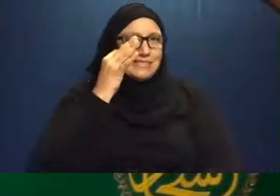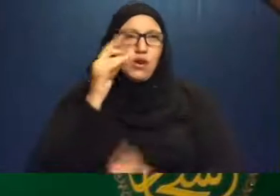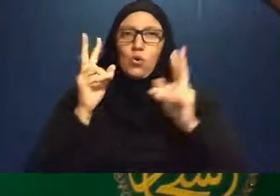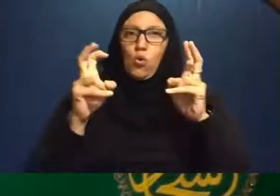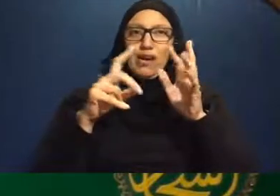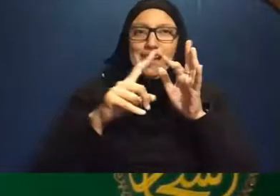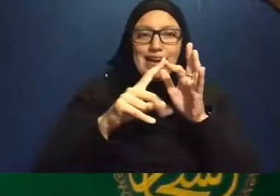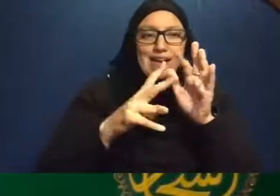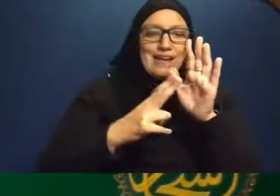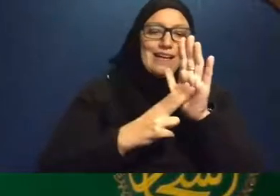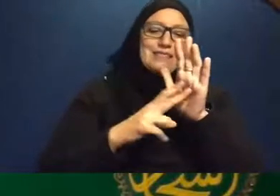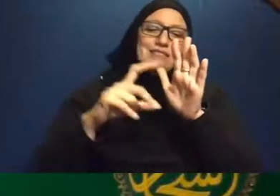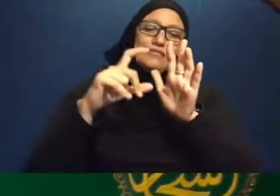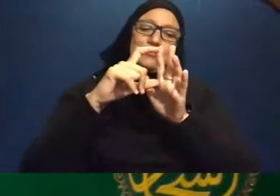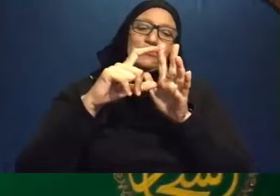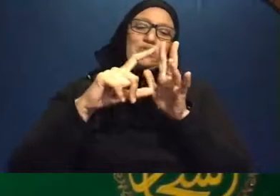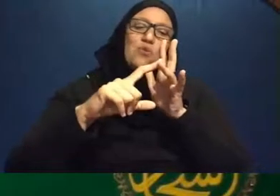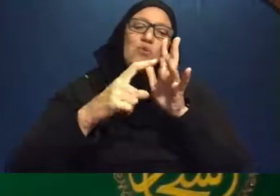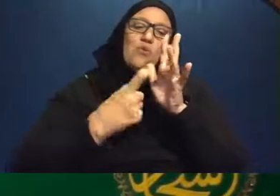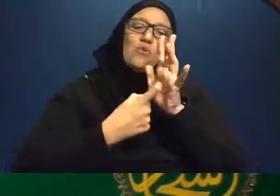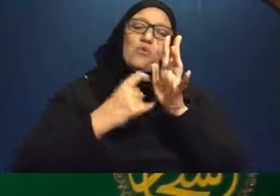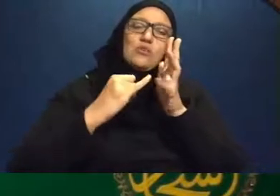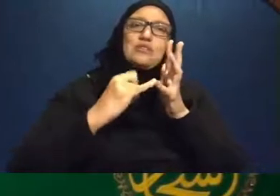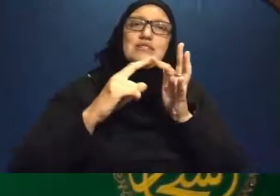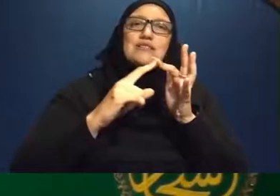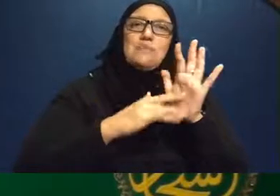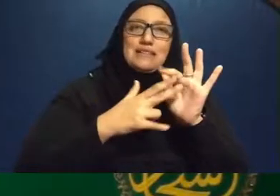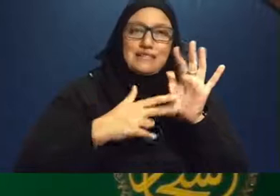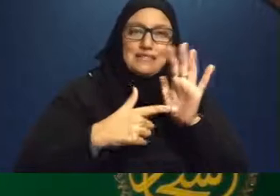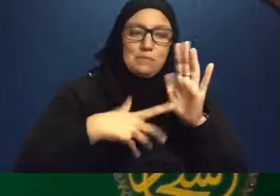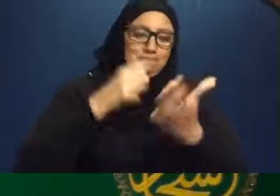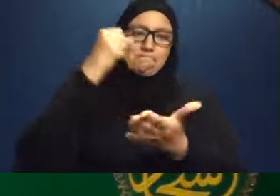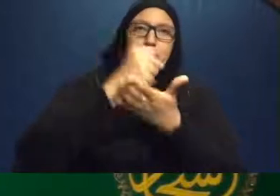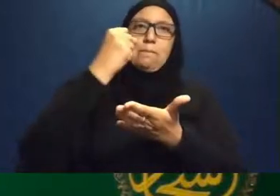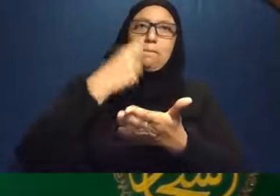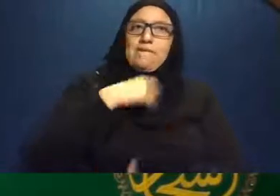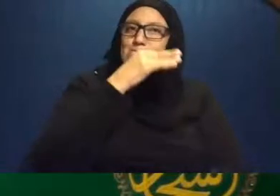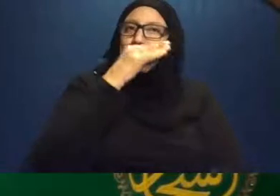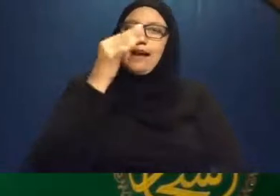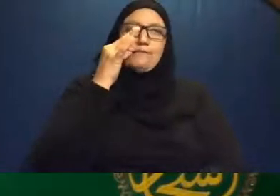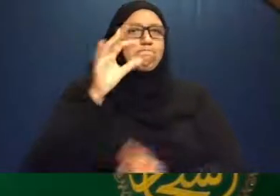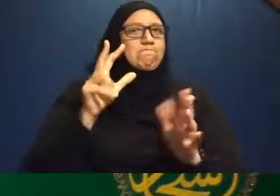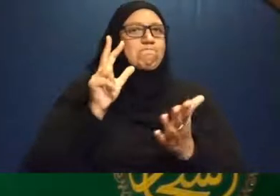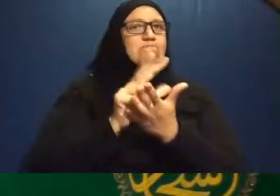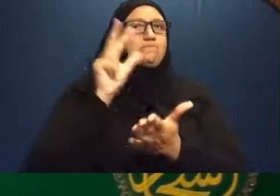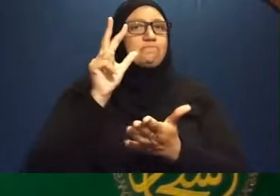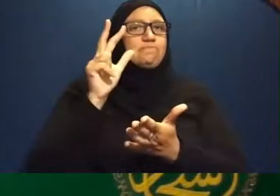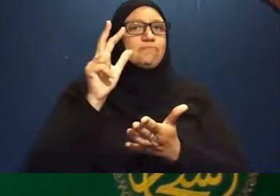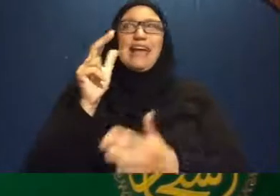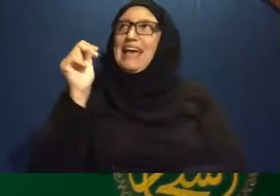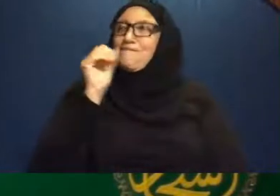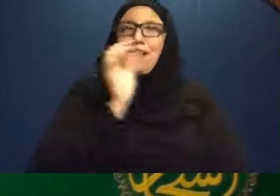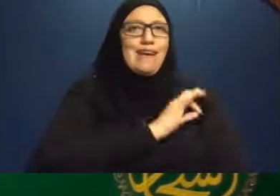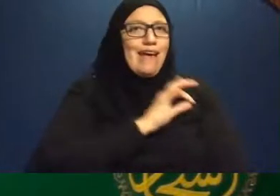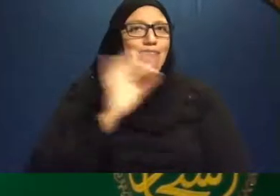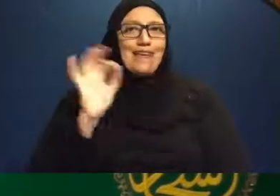but particularly now because we are in the month of Ramadan, is endorsement of fasting. My fasting of the month of Ramadan